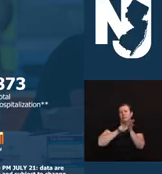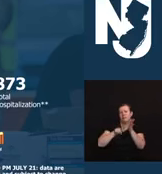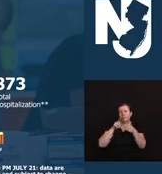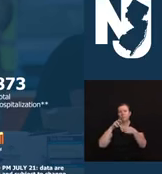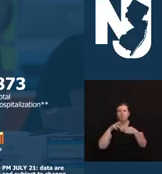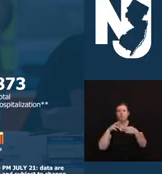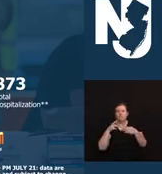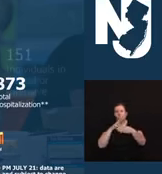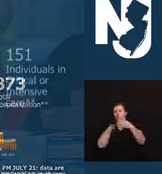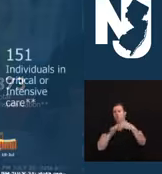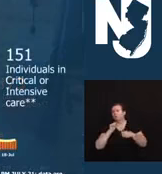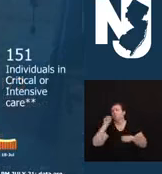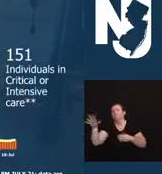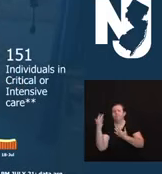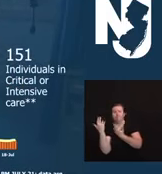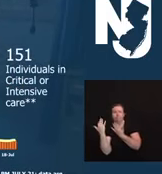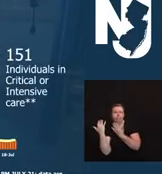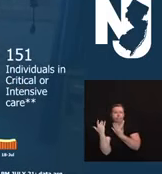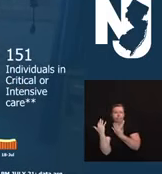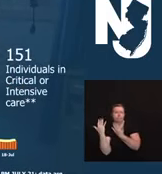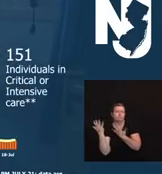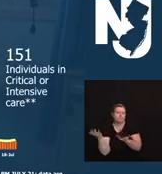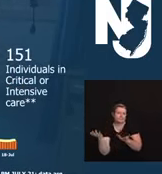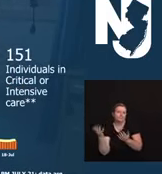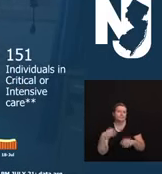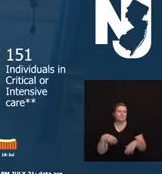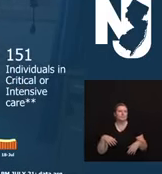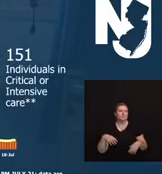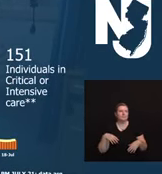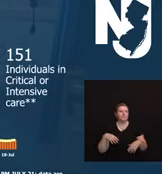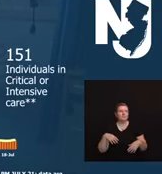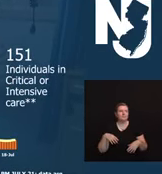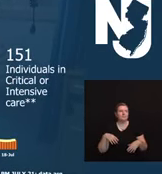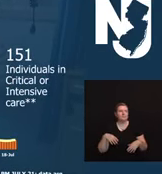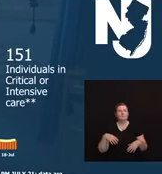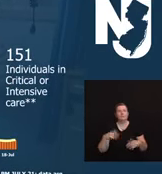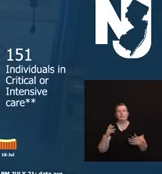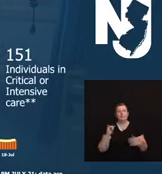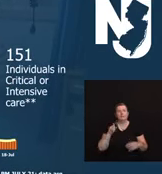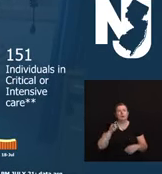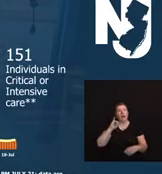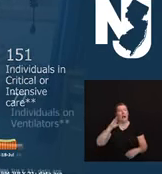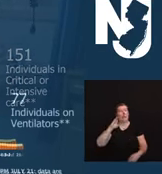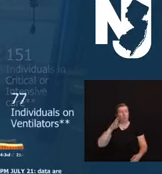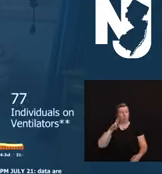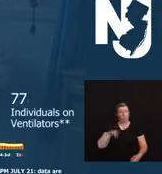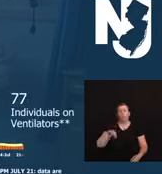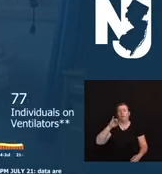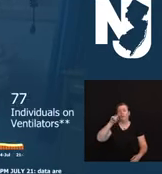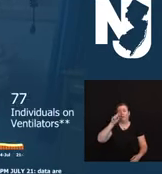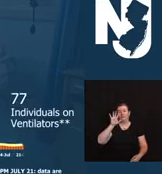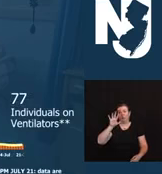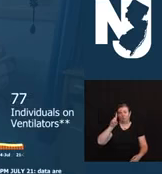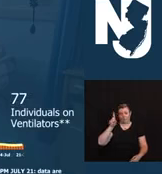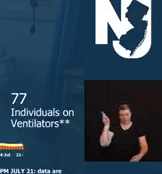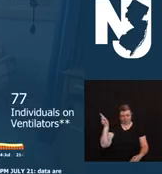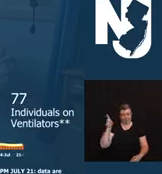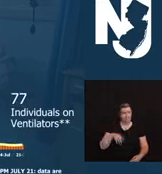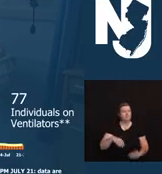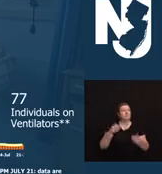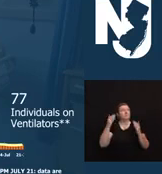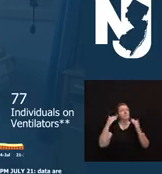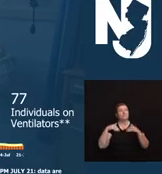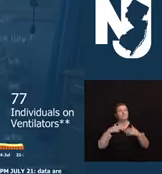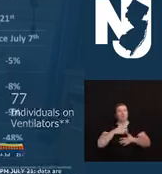tests. There were 151 individuals requiring intensive care, 77 required